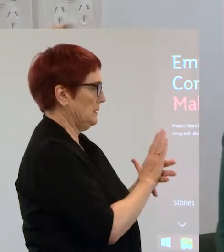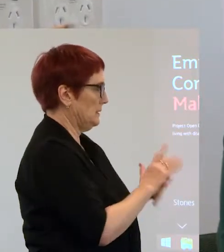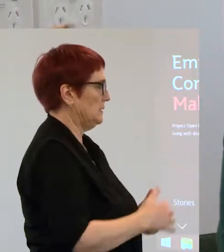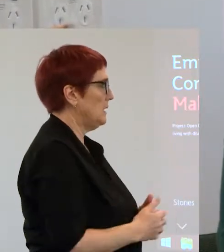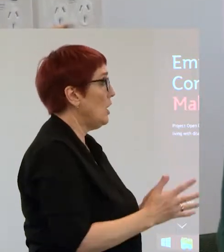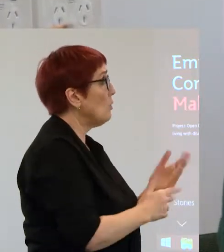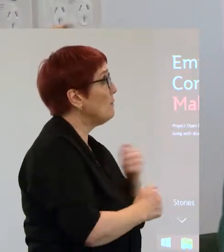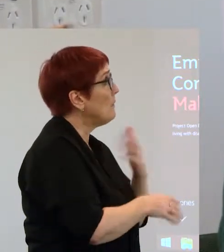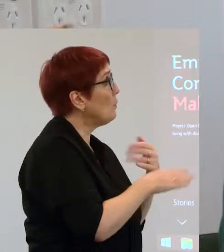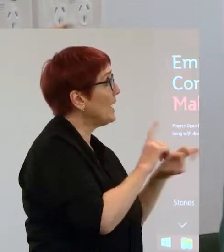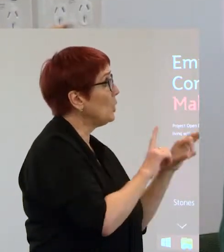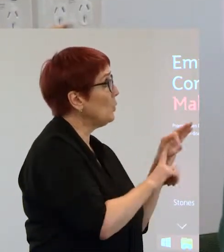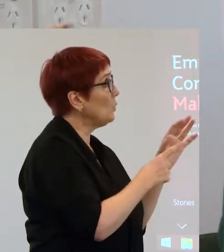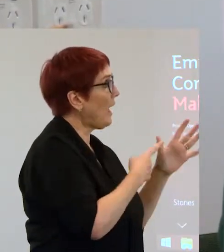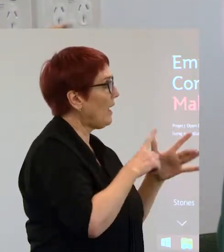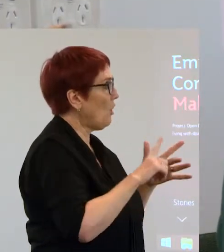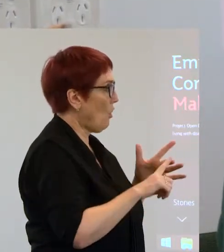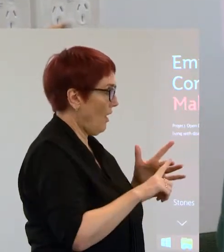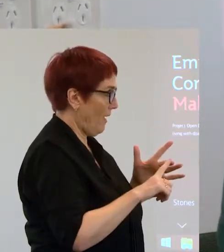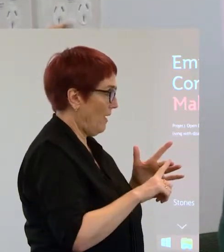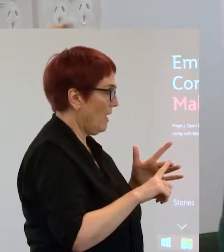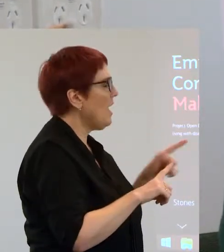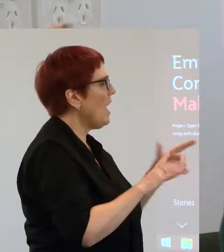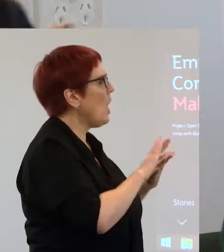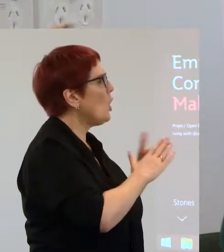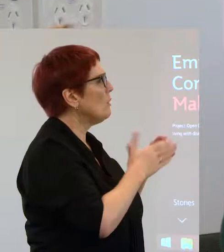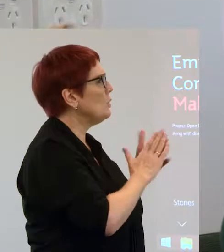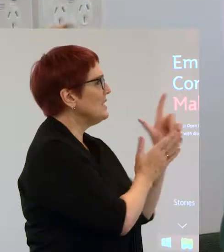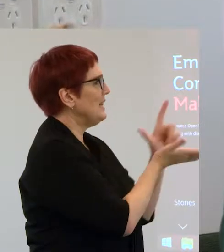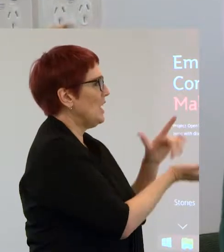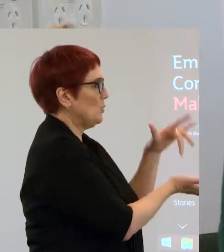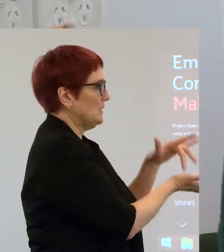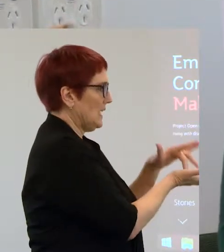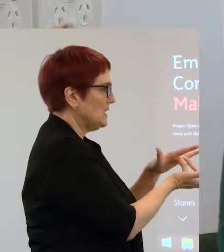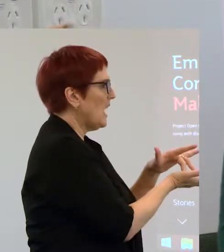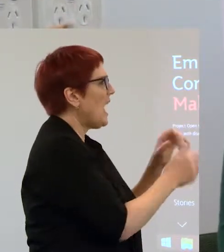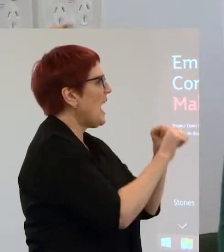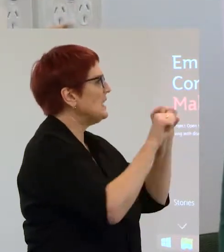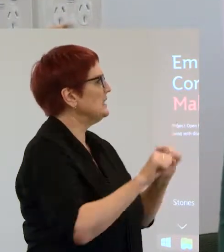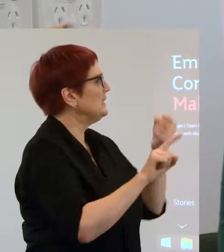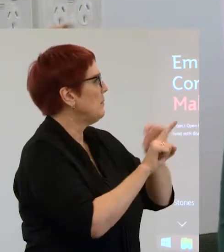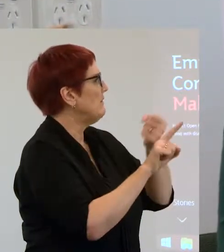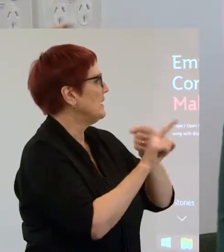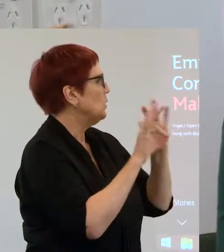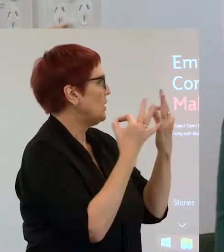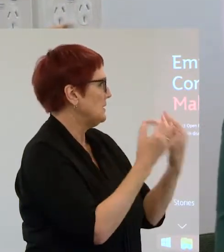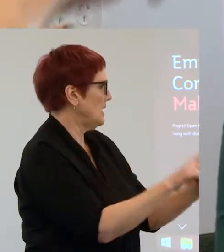through our work at Queensland Advocacy, which is a community legal centre and also a systems advocacy organisation,